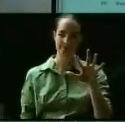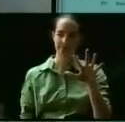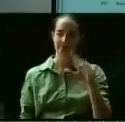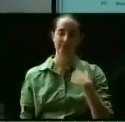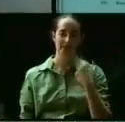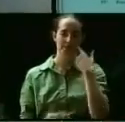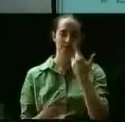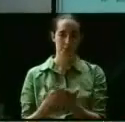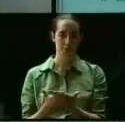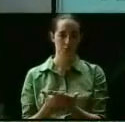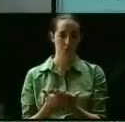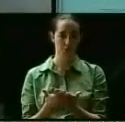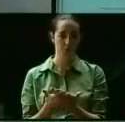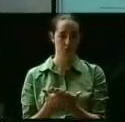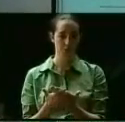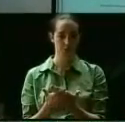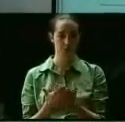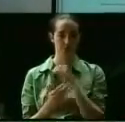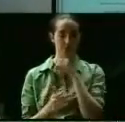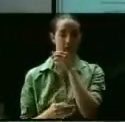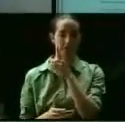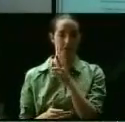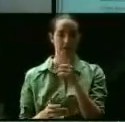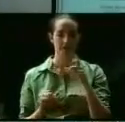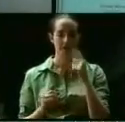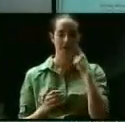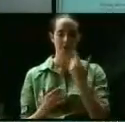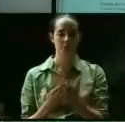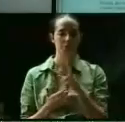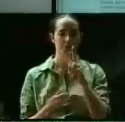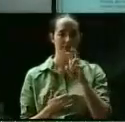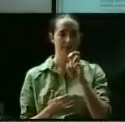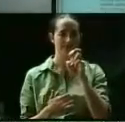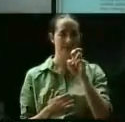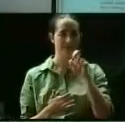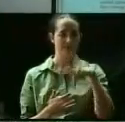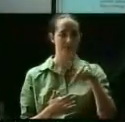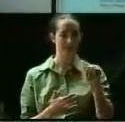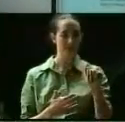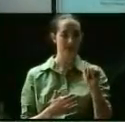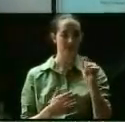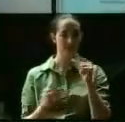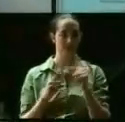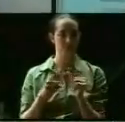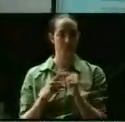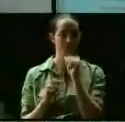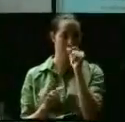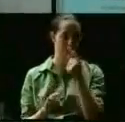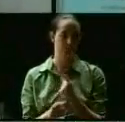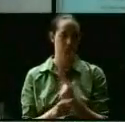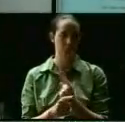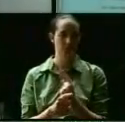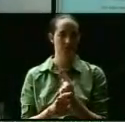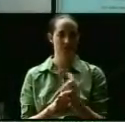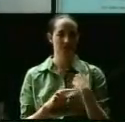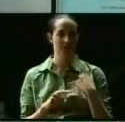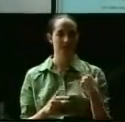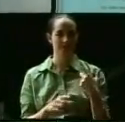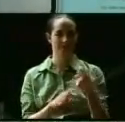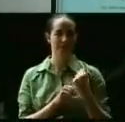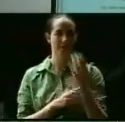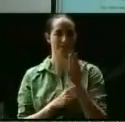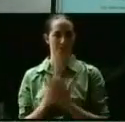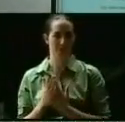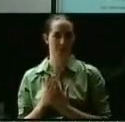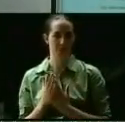prove they exist. I can prove that the EPA 503 certification statements were worded improperly, and I have recovered a portion